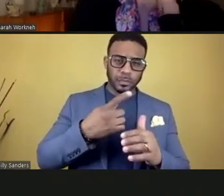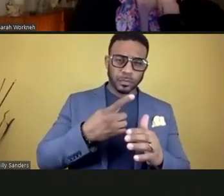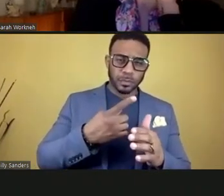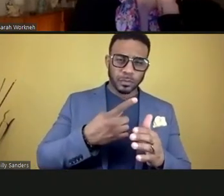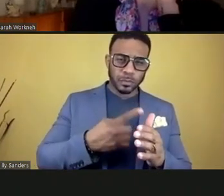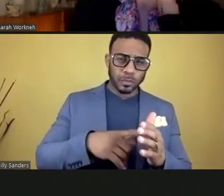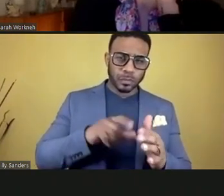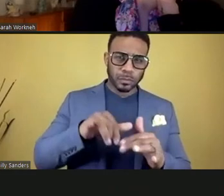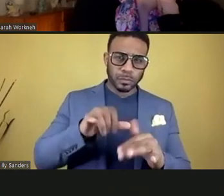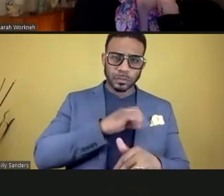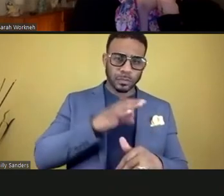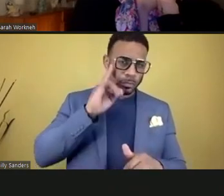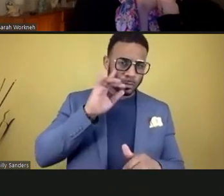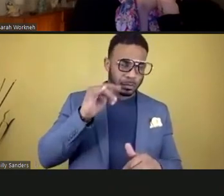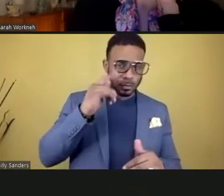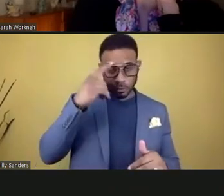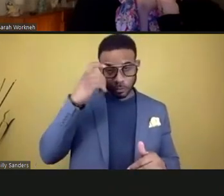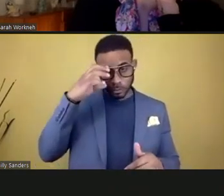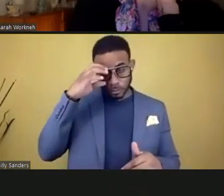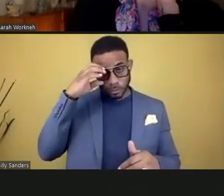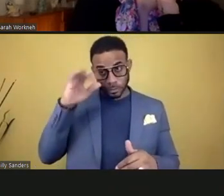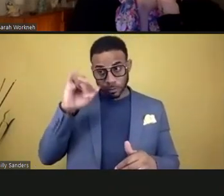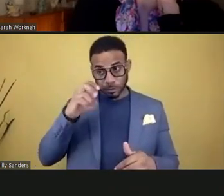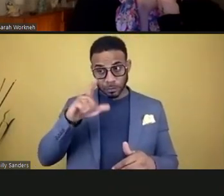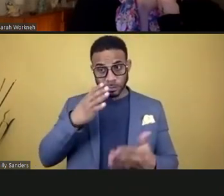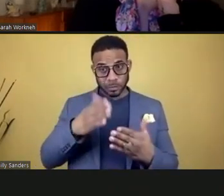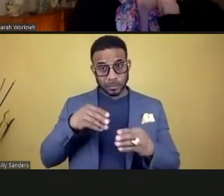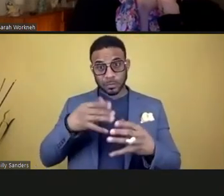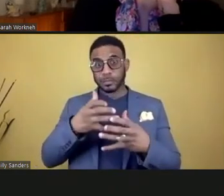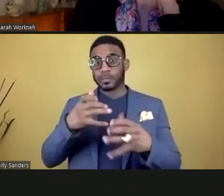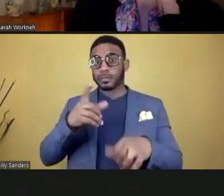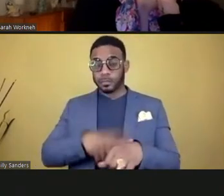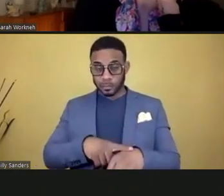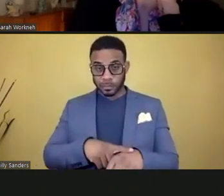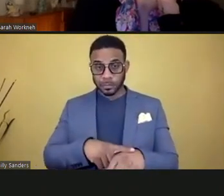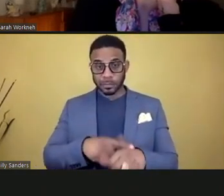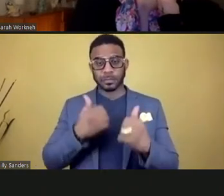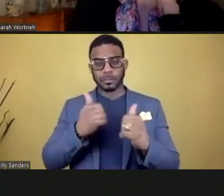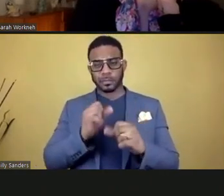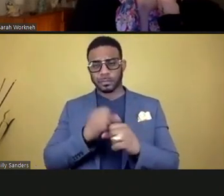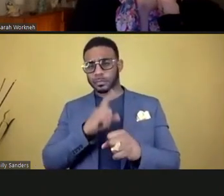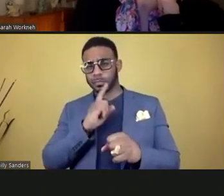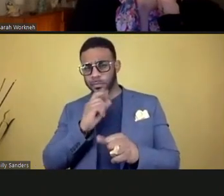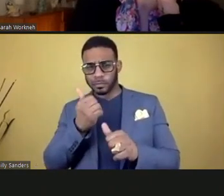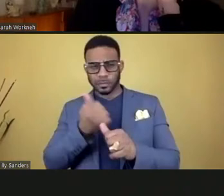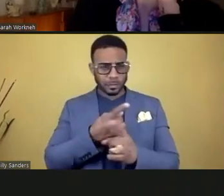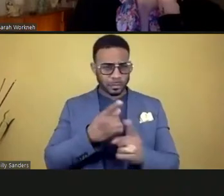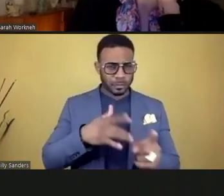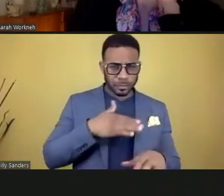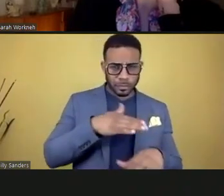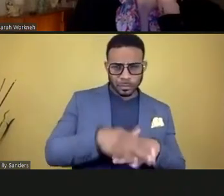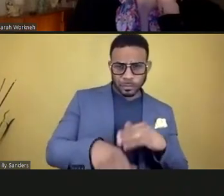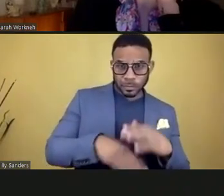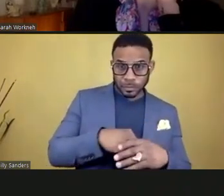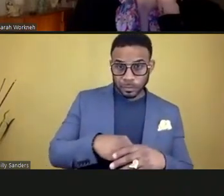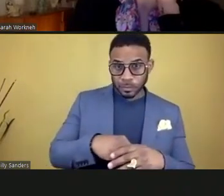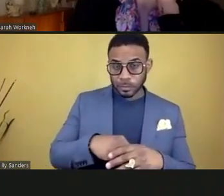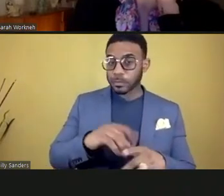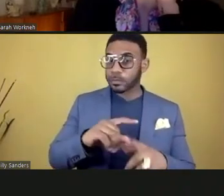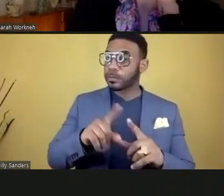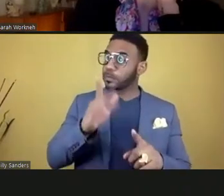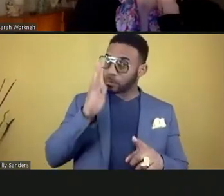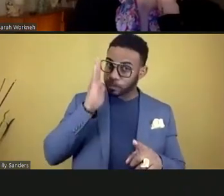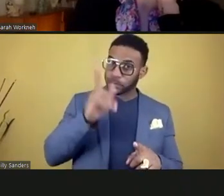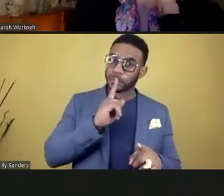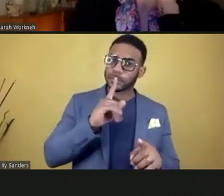what does the staff look like? Because Ashley is probably spending a lot of time trying to make sure everyone feels comfortable, but it's going